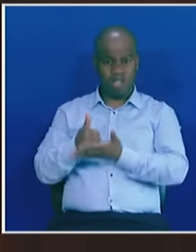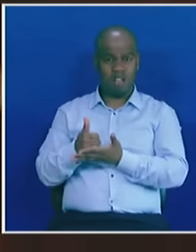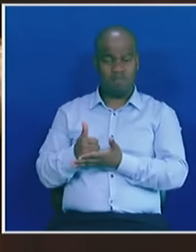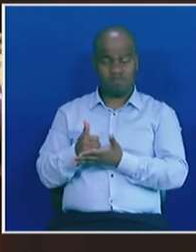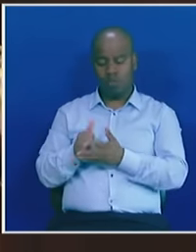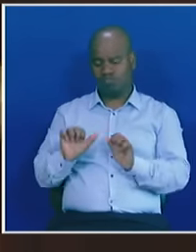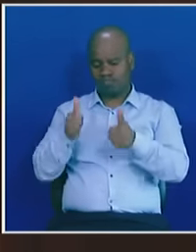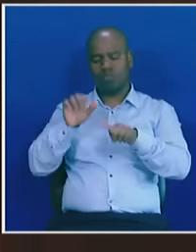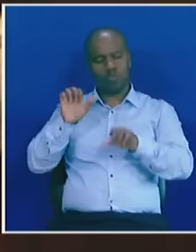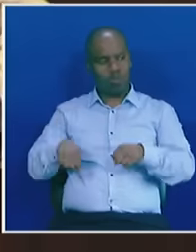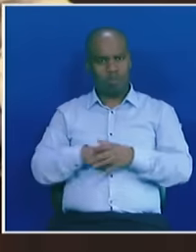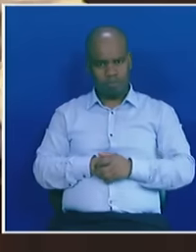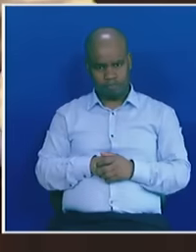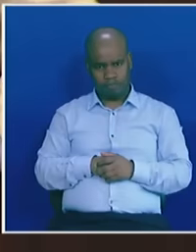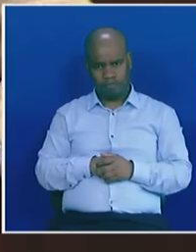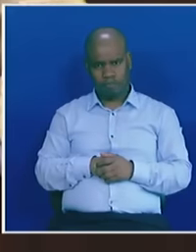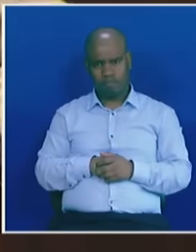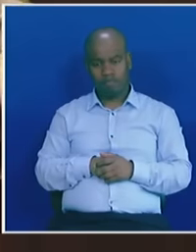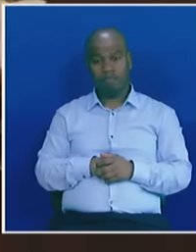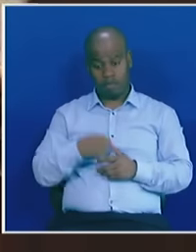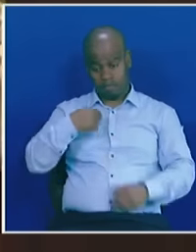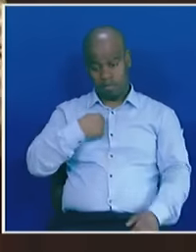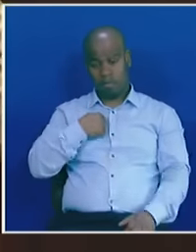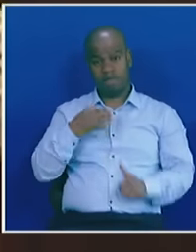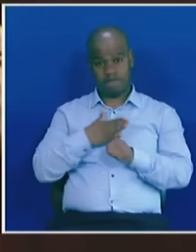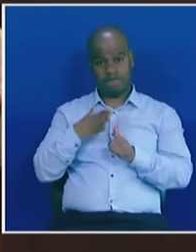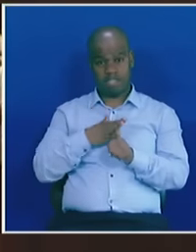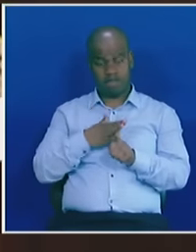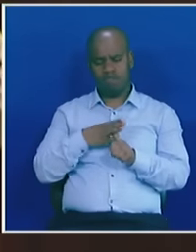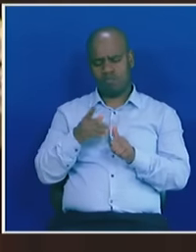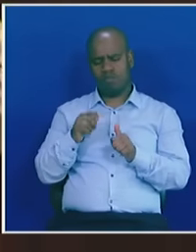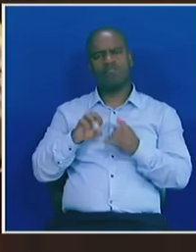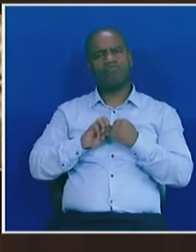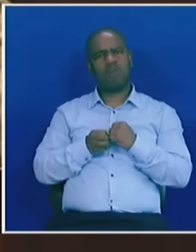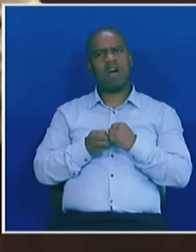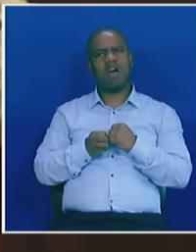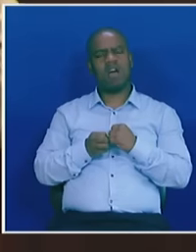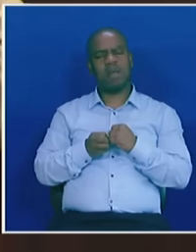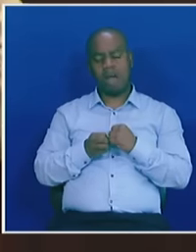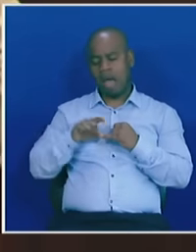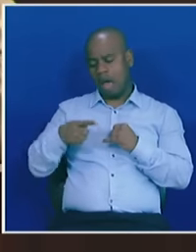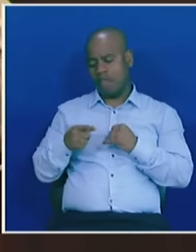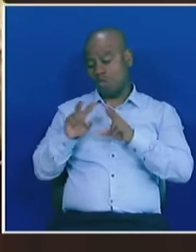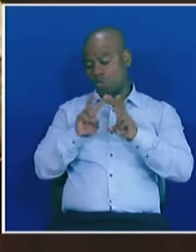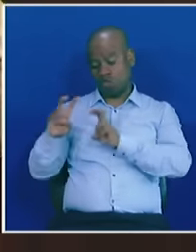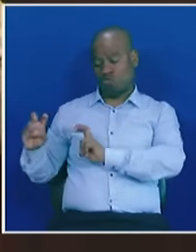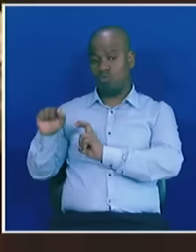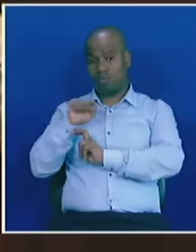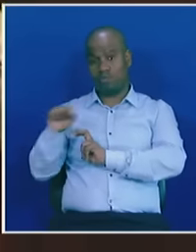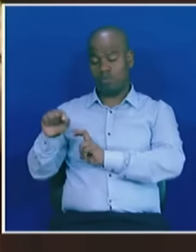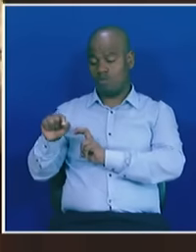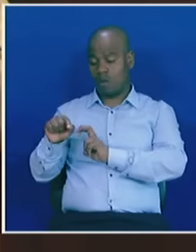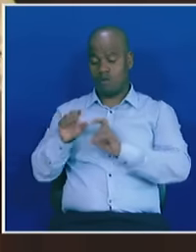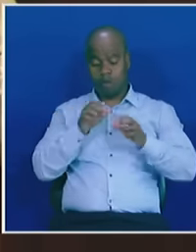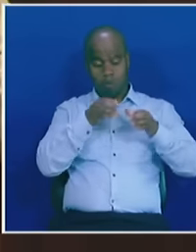gains made. Let me try to deal with some other issues raised by the